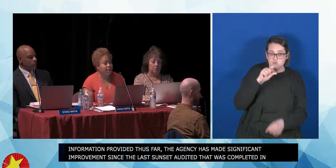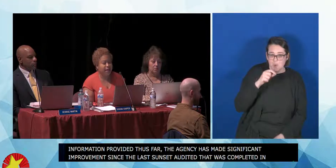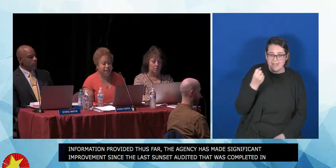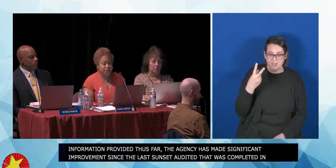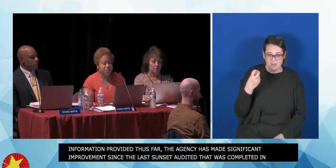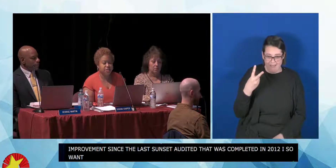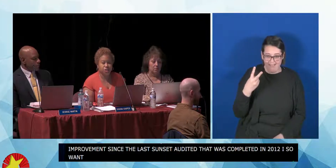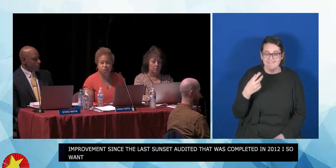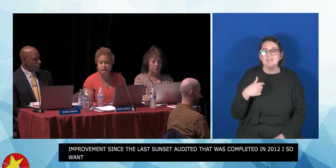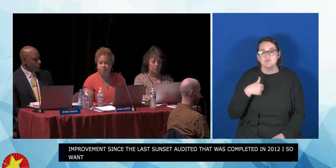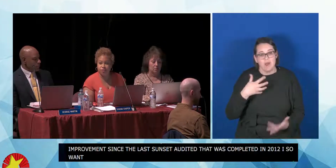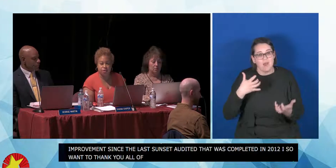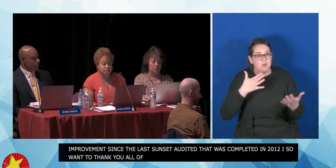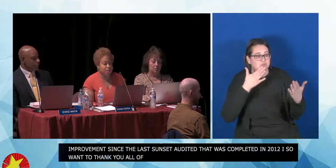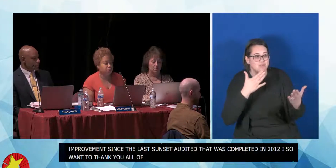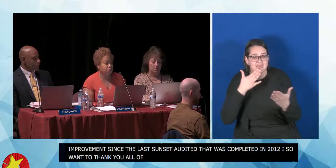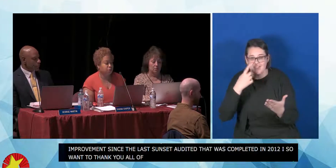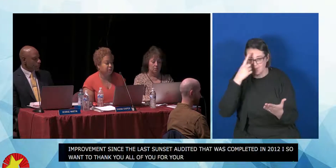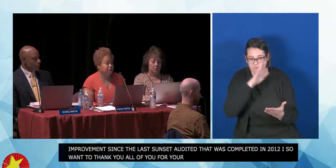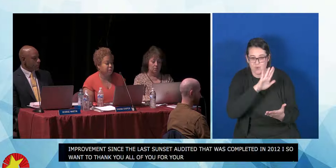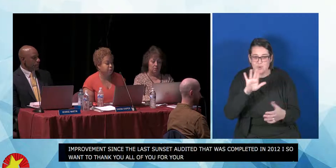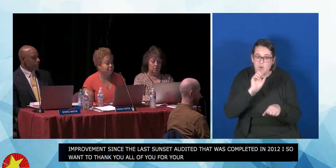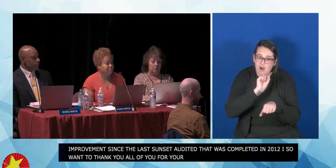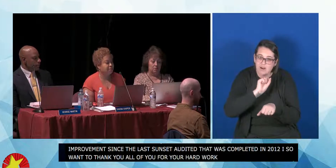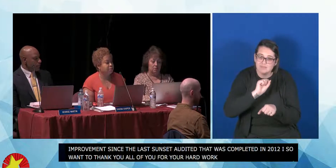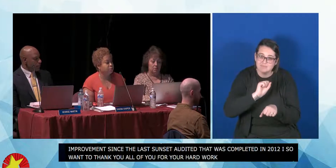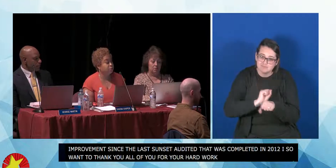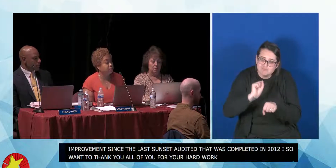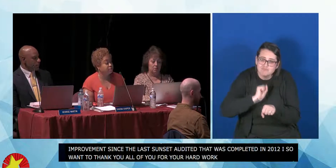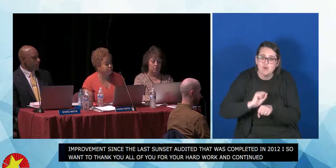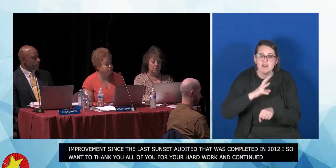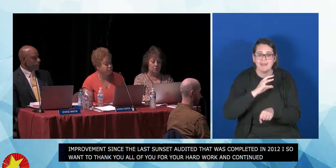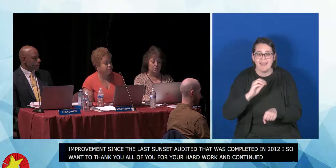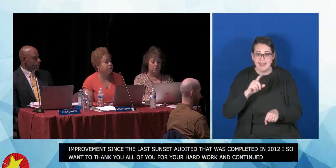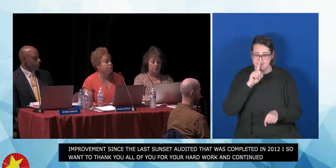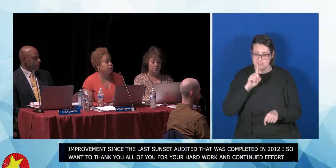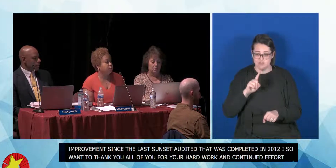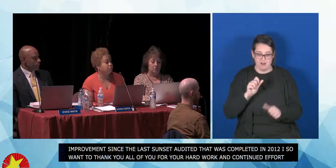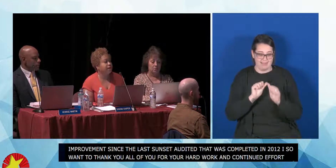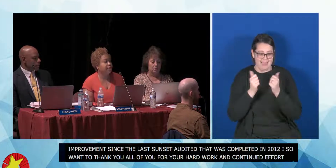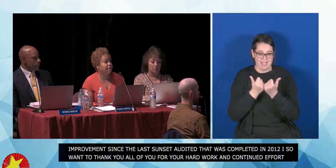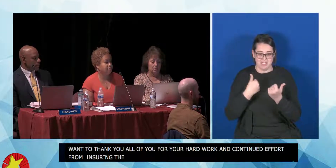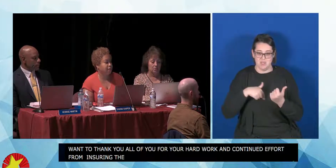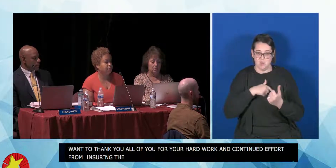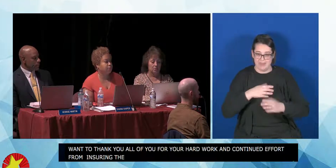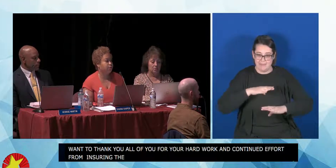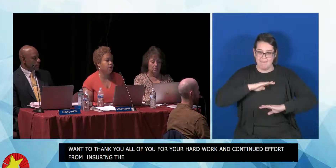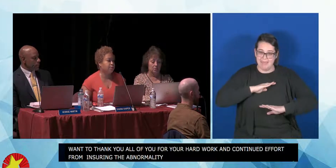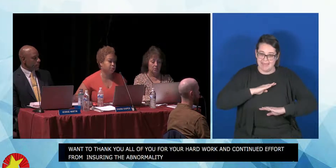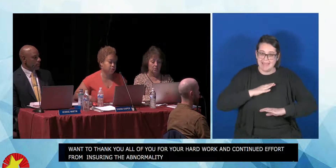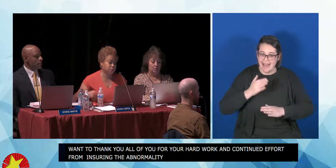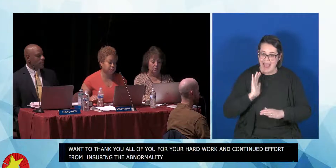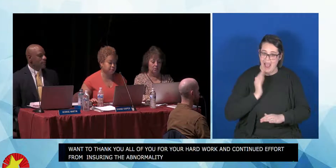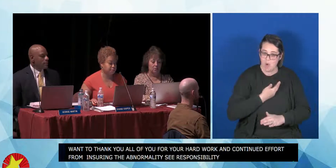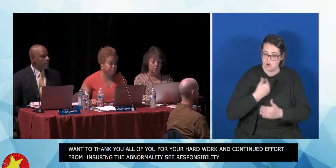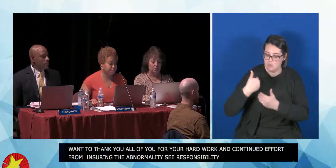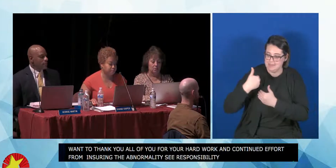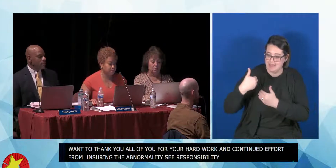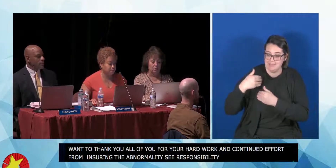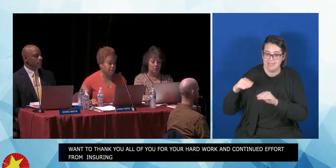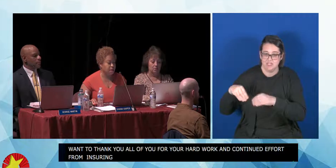work and continued efforts in ensuring the agency meets its responsibilities to provide the education for our